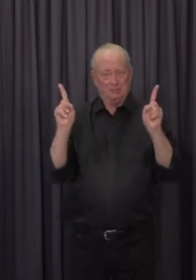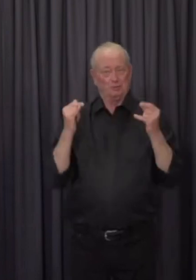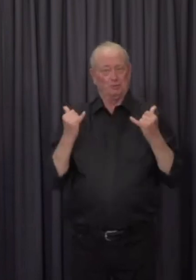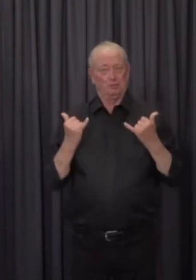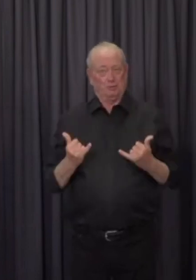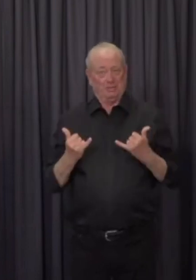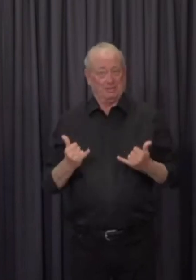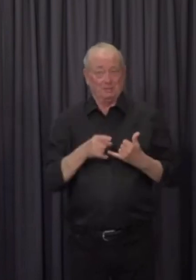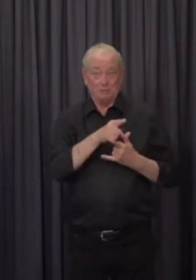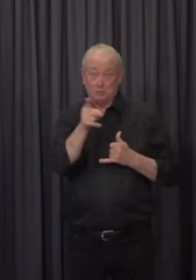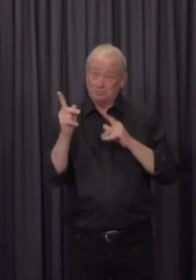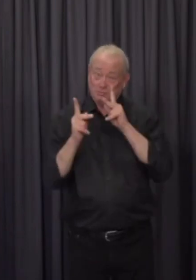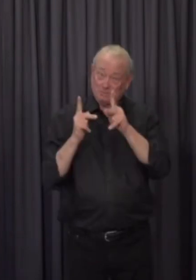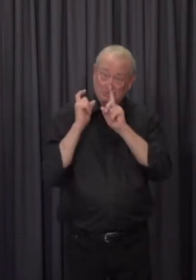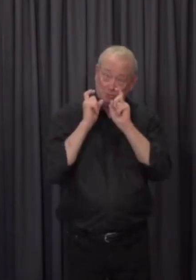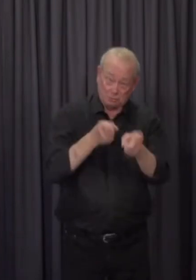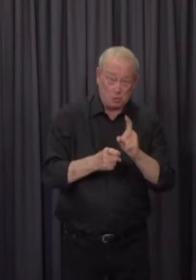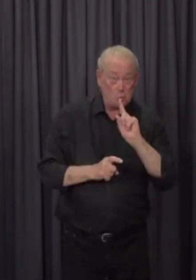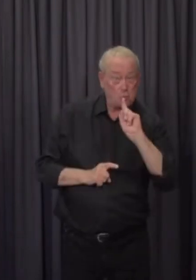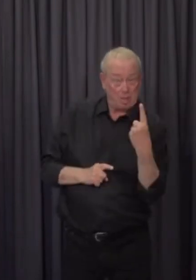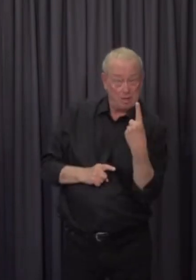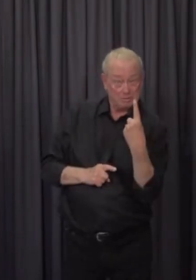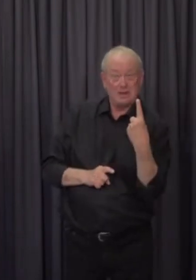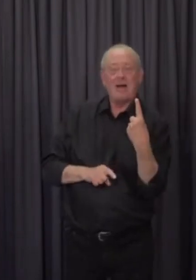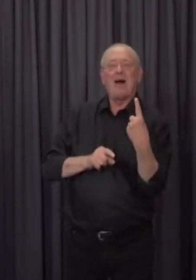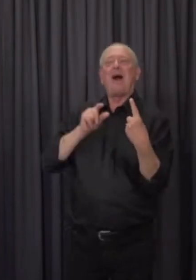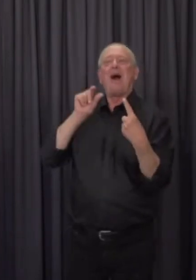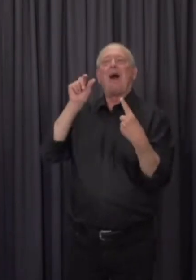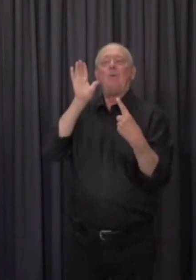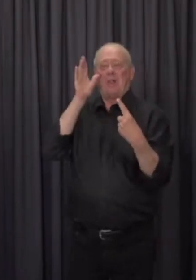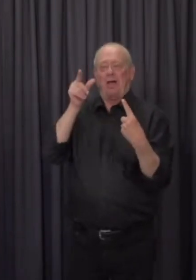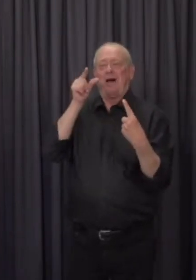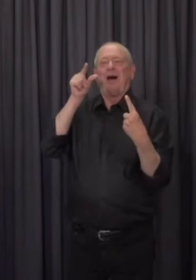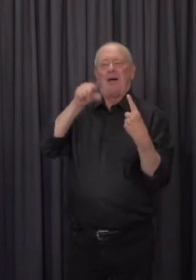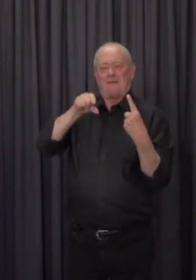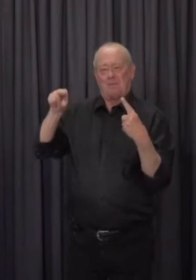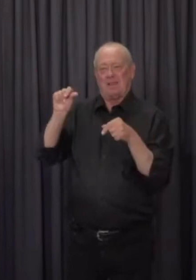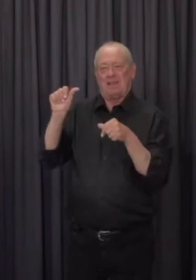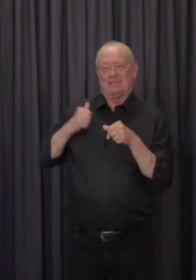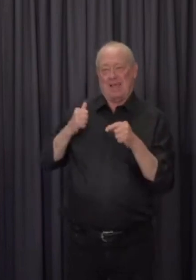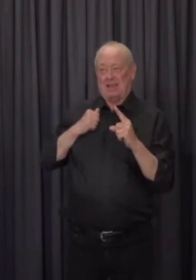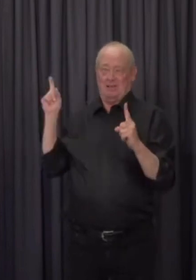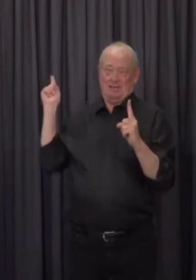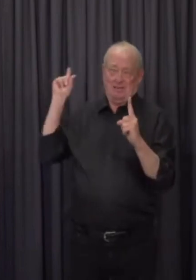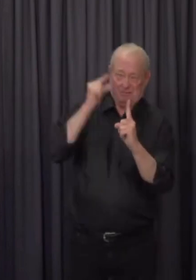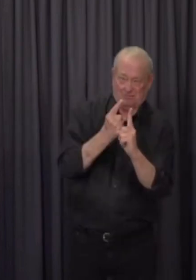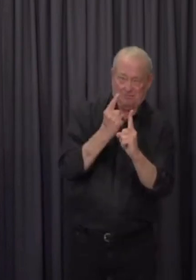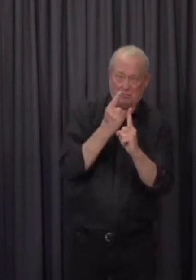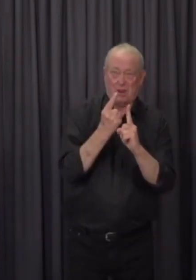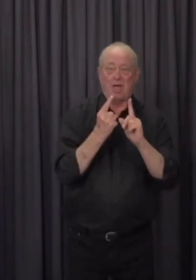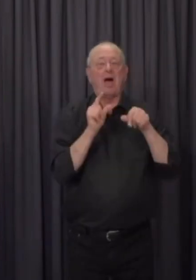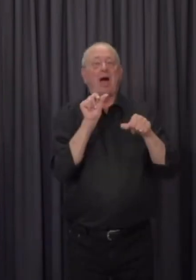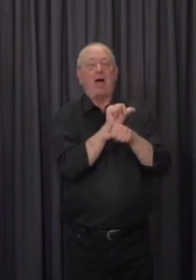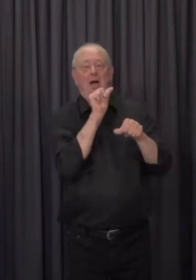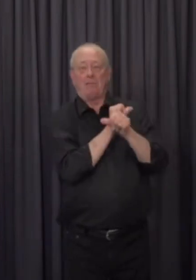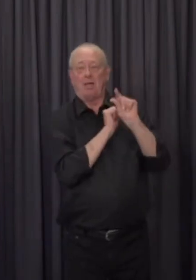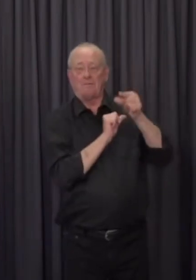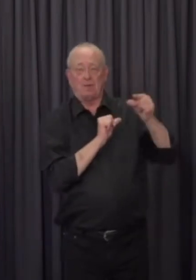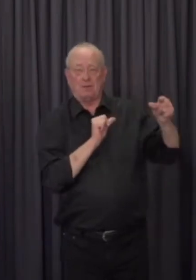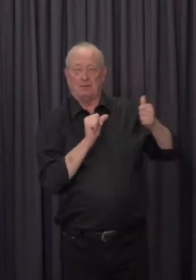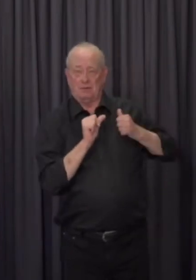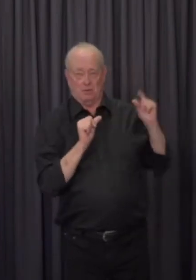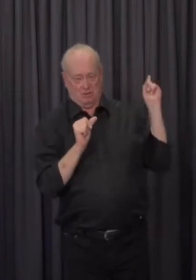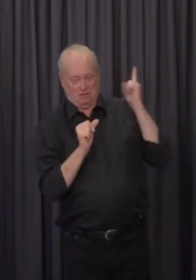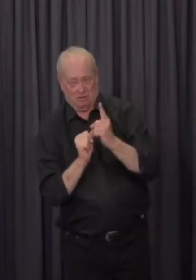2023 Alberta Fires Appeal. That means that every dollar donated, this will become $3 to